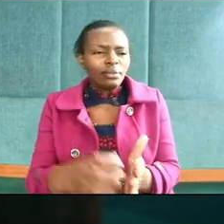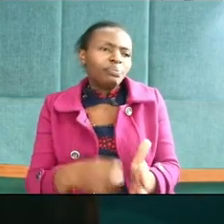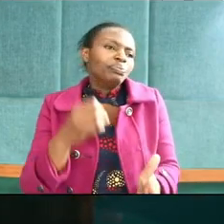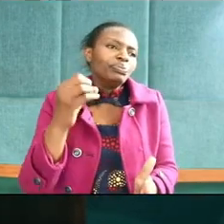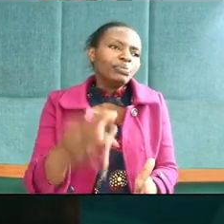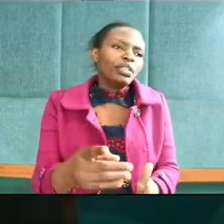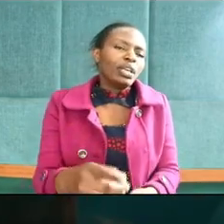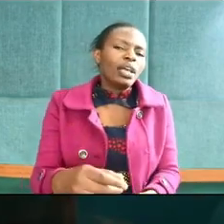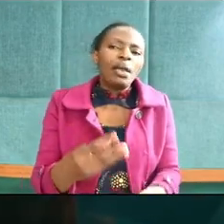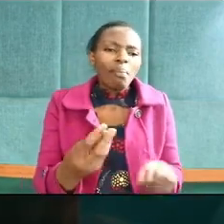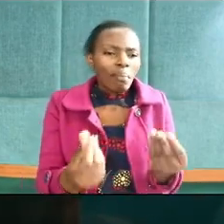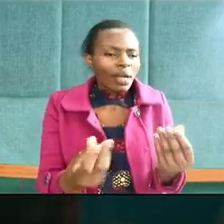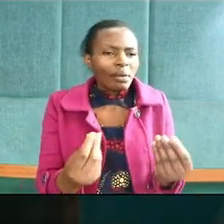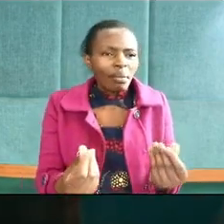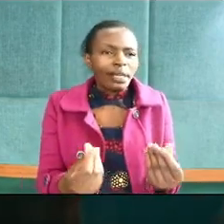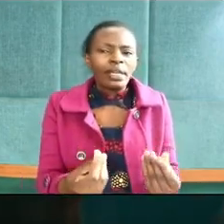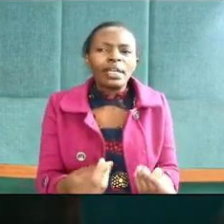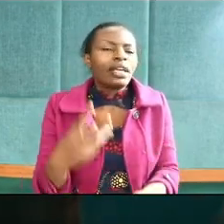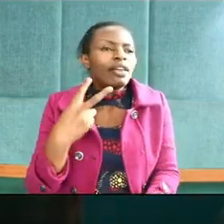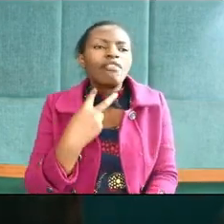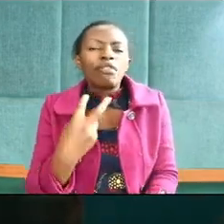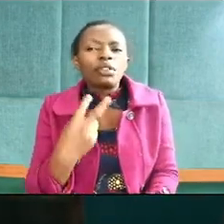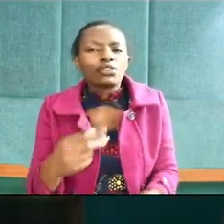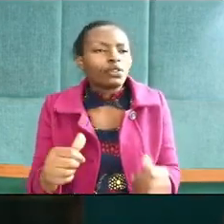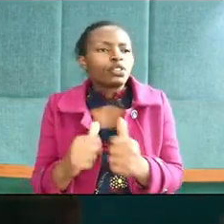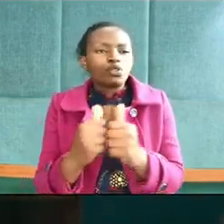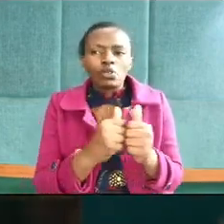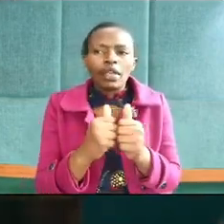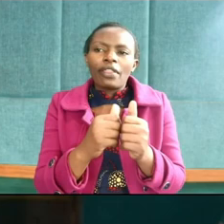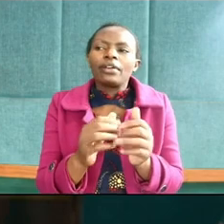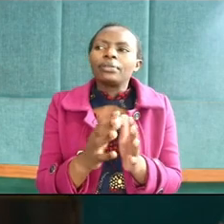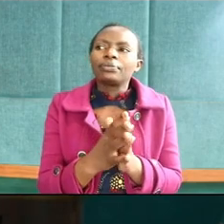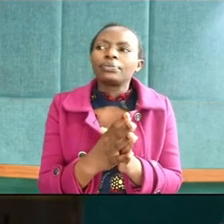to be financially sound and stable together.